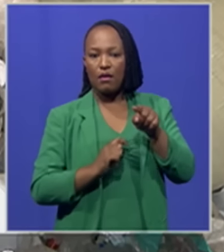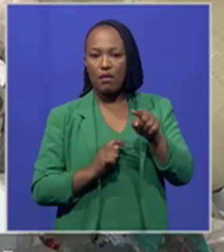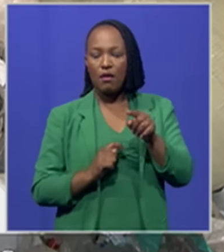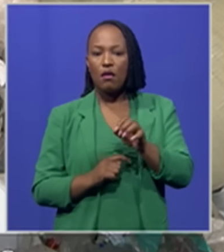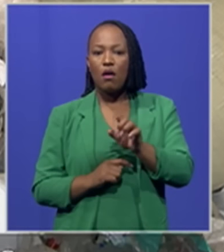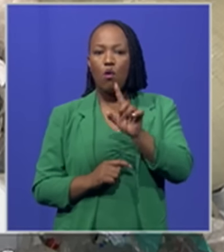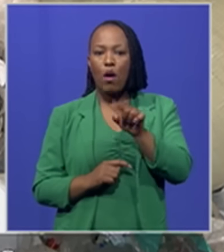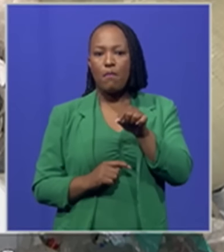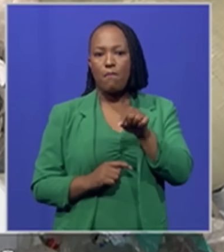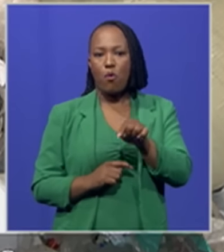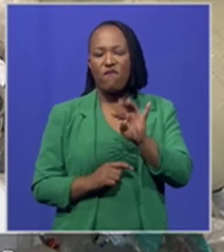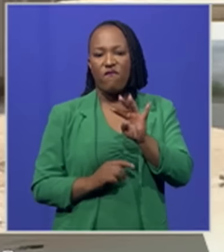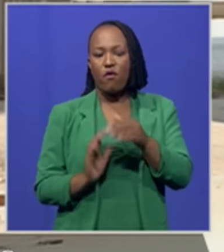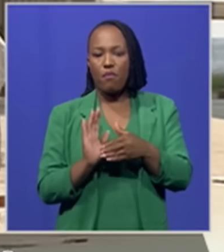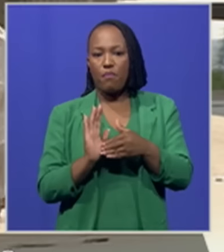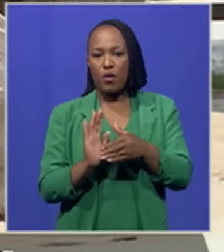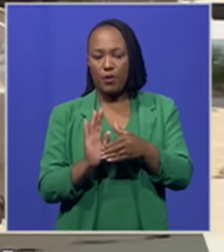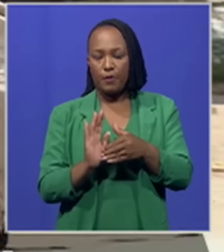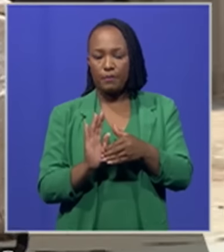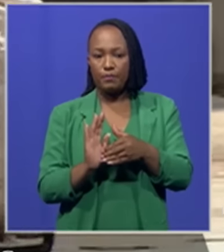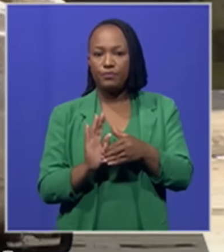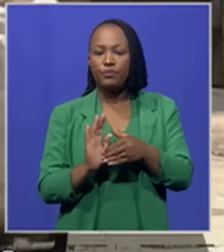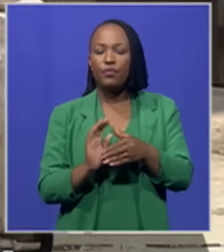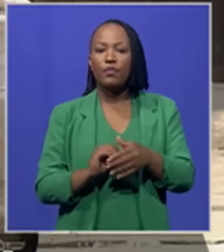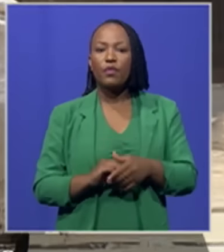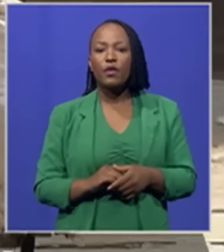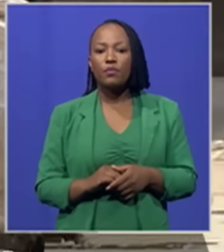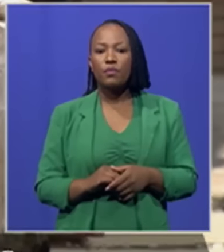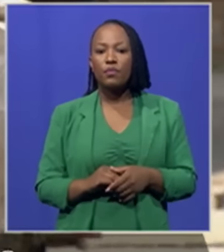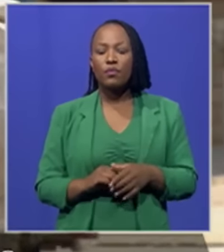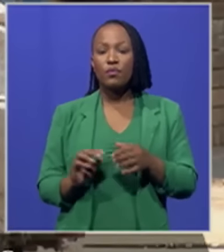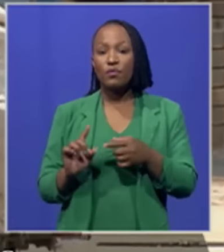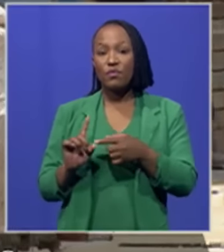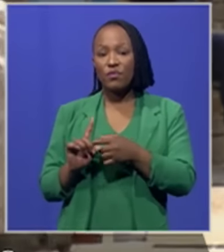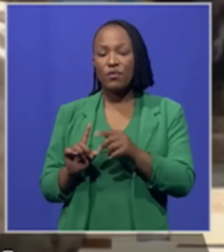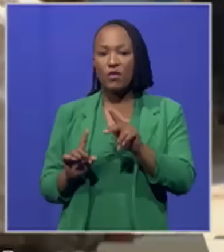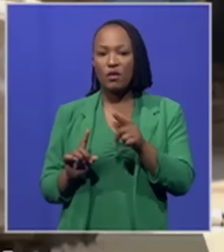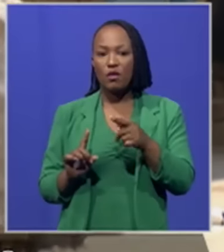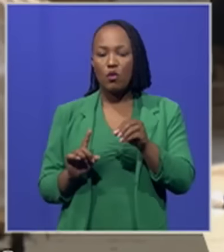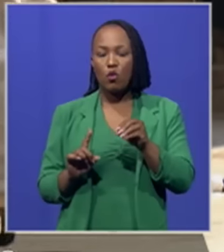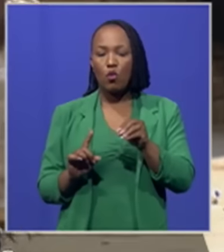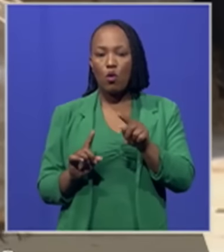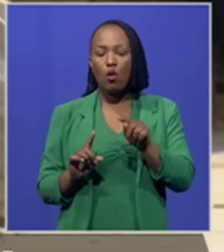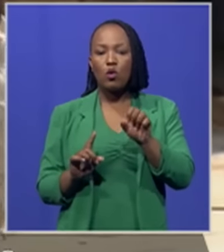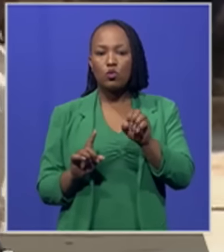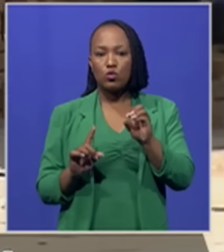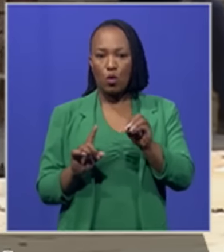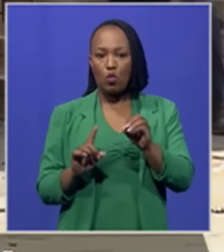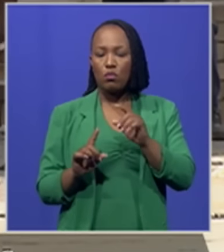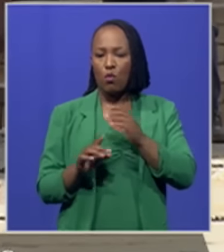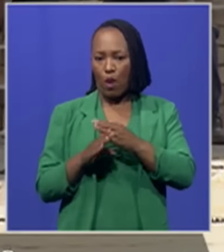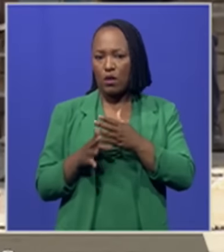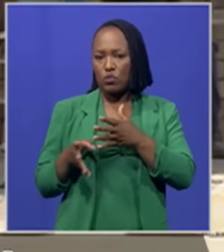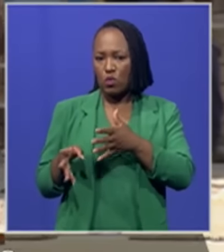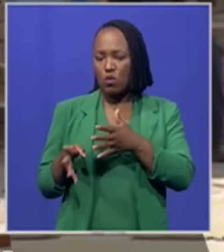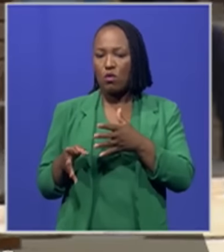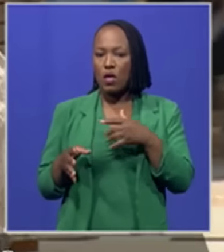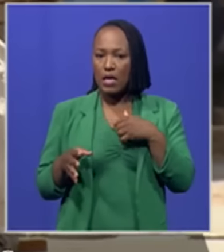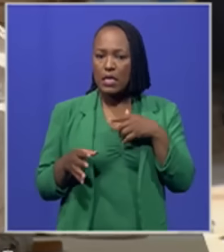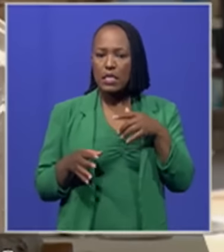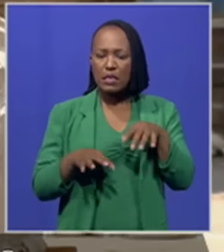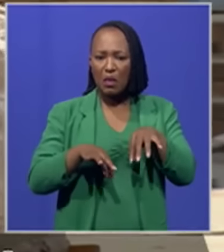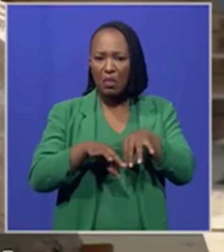di le 1.4. Khotso Martin o dira ka dilwana tsa mothale kwa Soweto. O ikaegile mo go